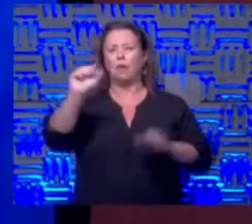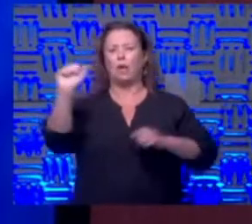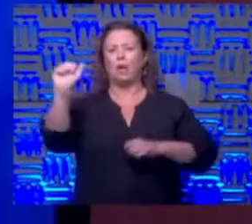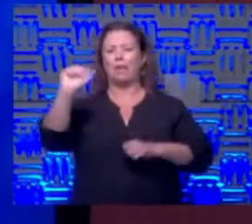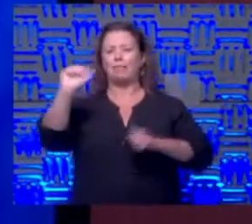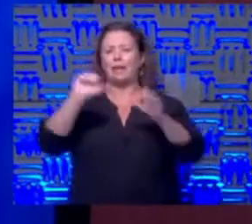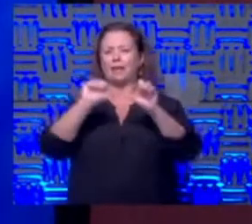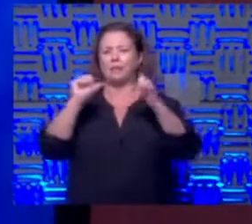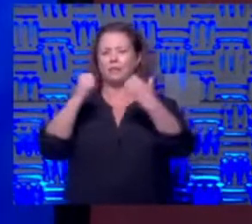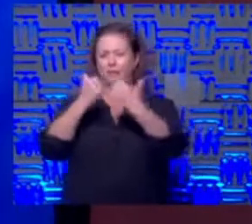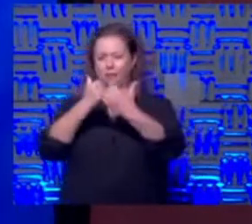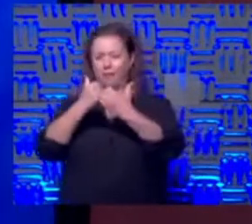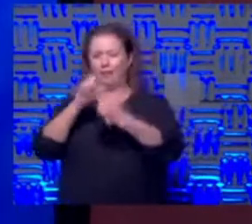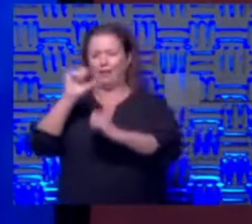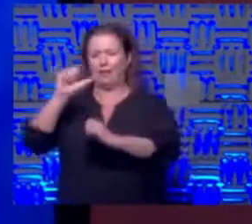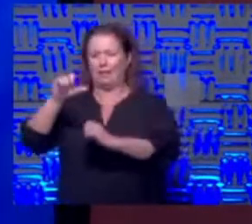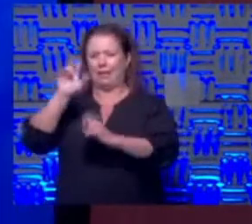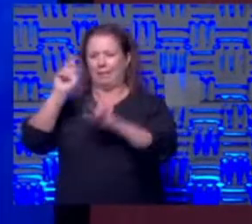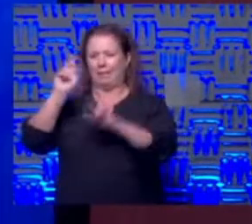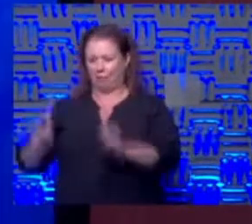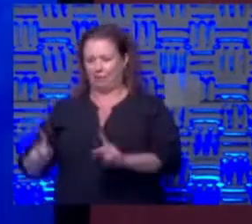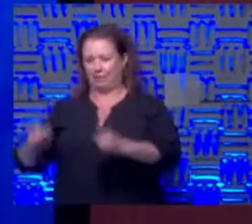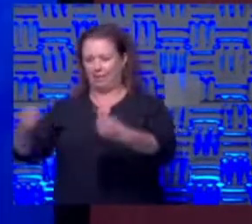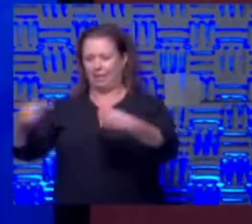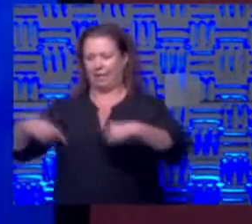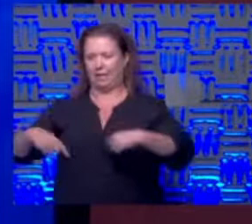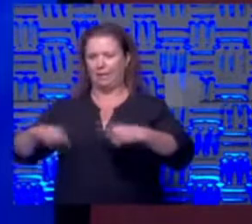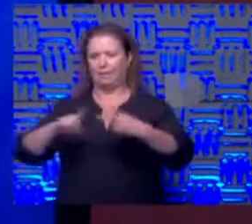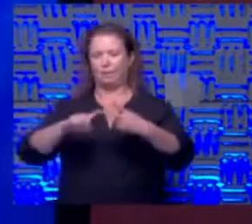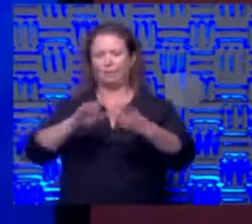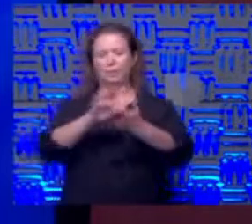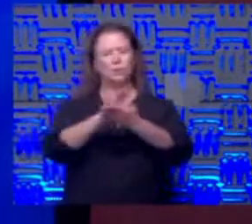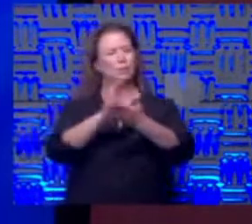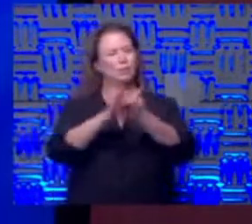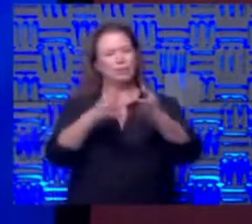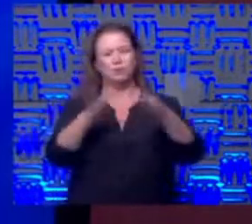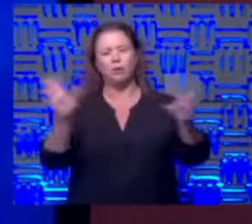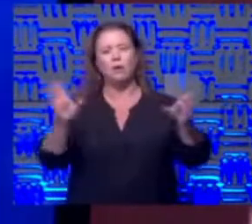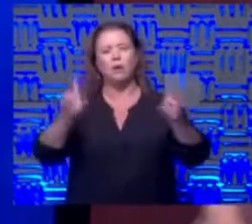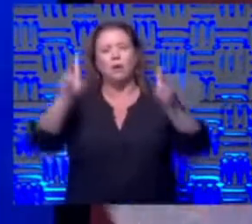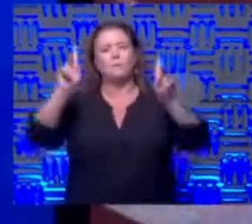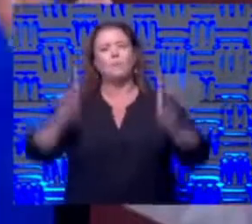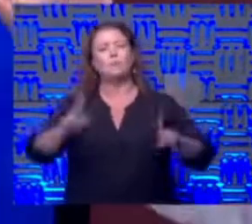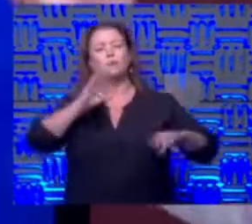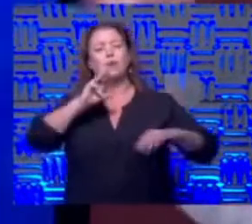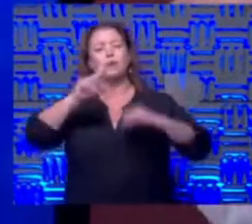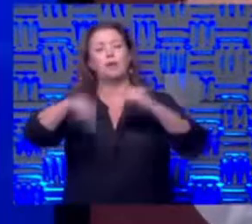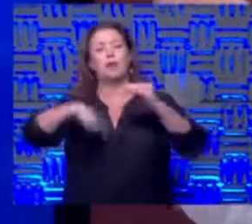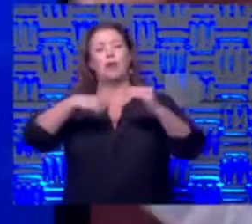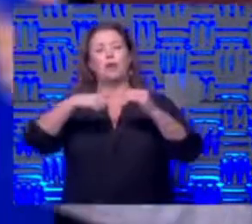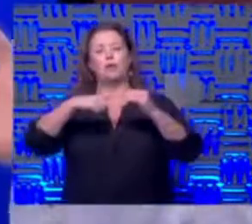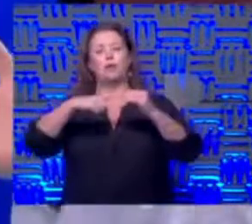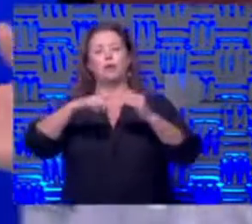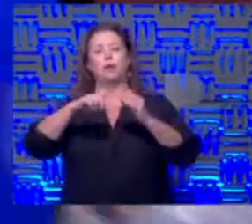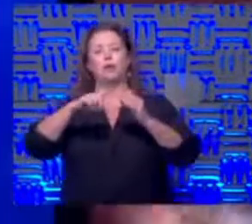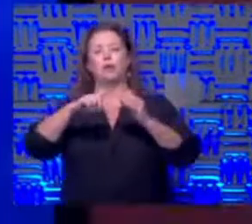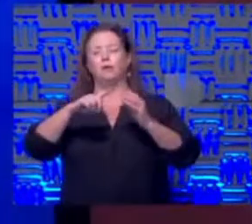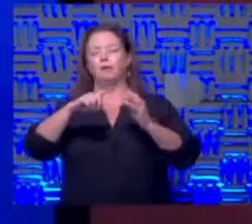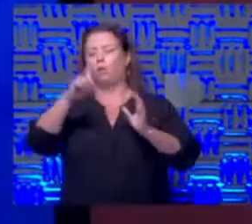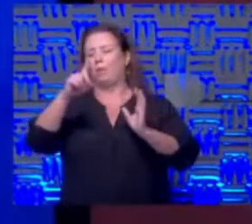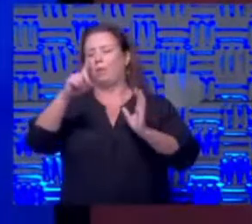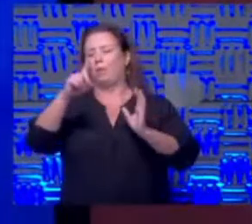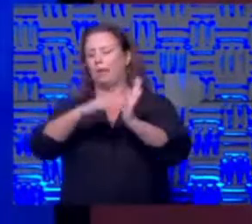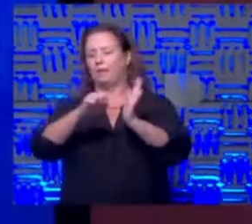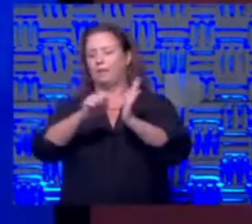Athletic Association. There was that person, yes, and then the schools in general. And they talked about that, 1,000-page guide or